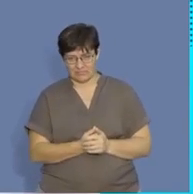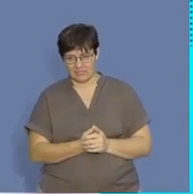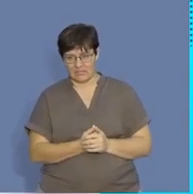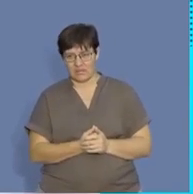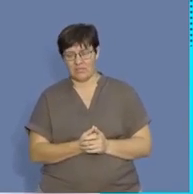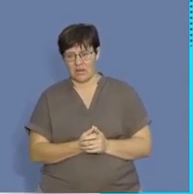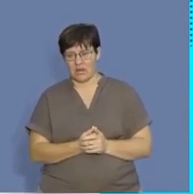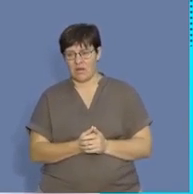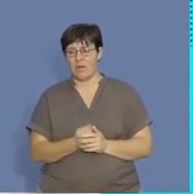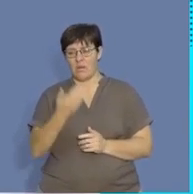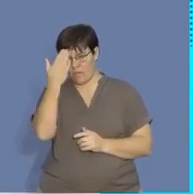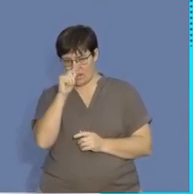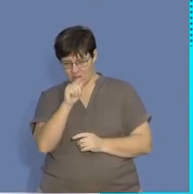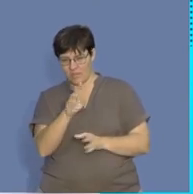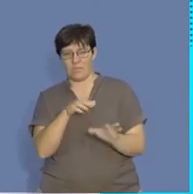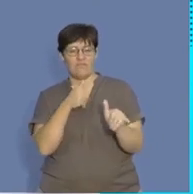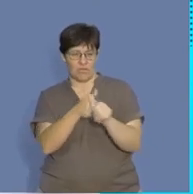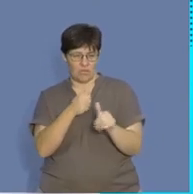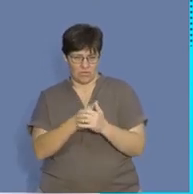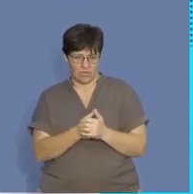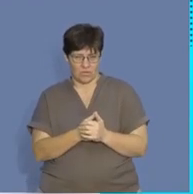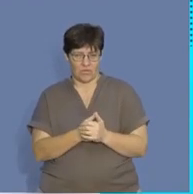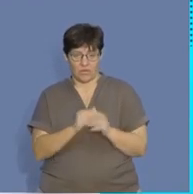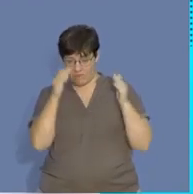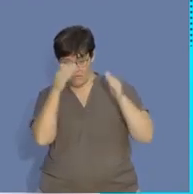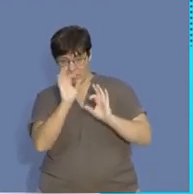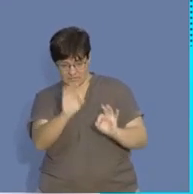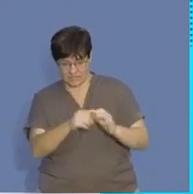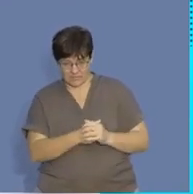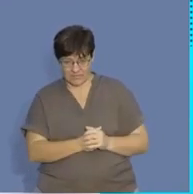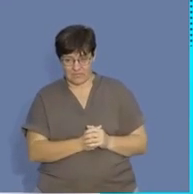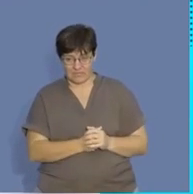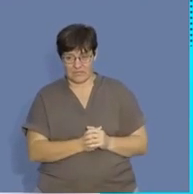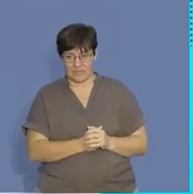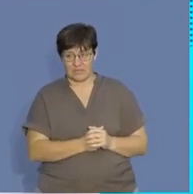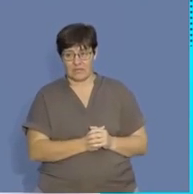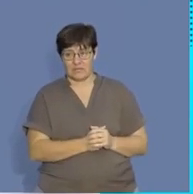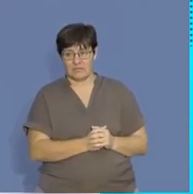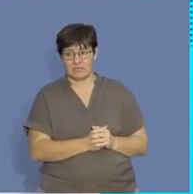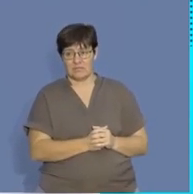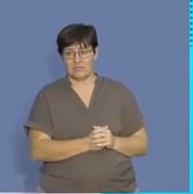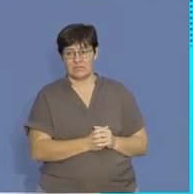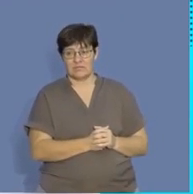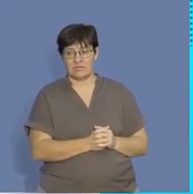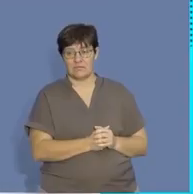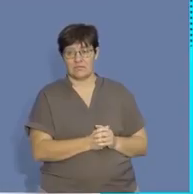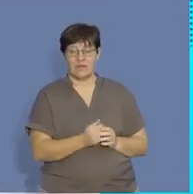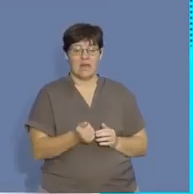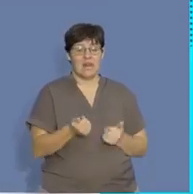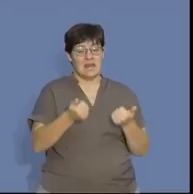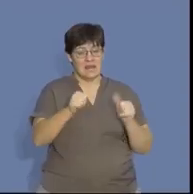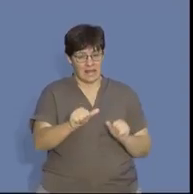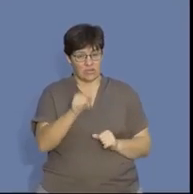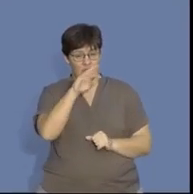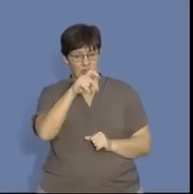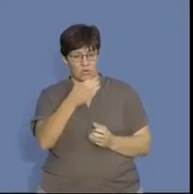for me to write, but I know you guys are following, you are paying attention. Right, let's go back to the next set of ratios